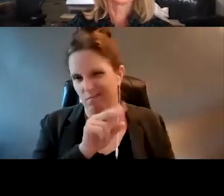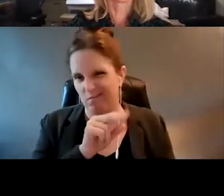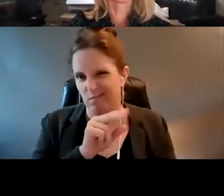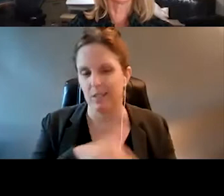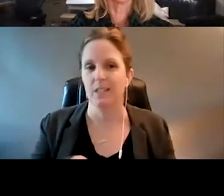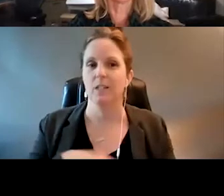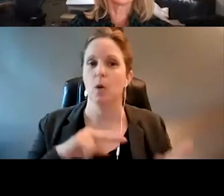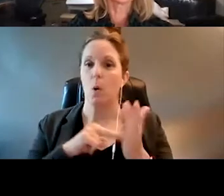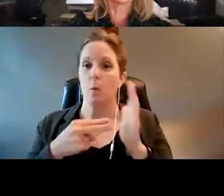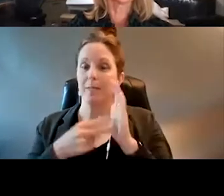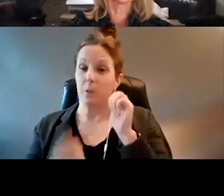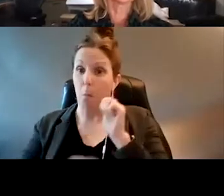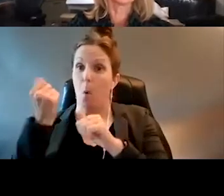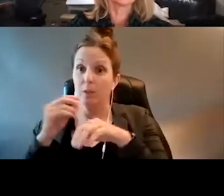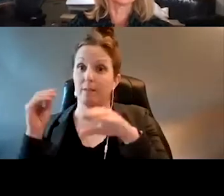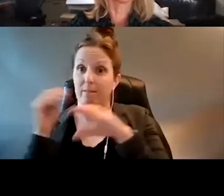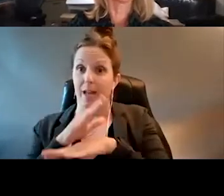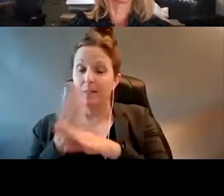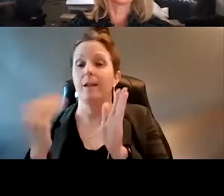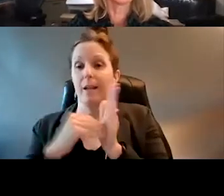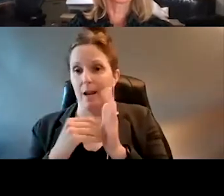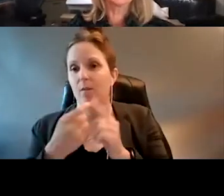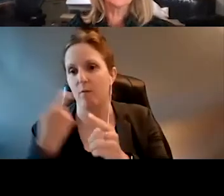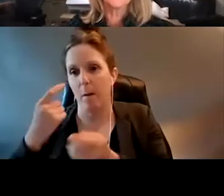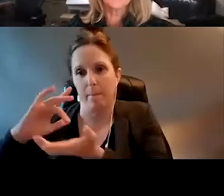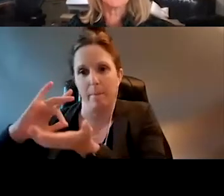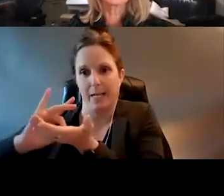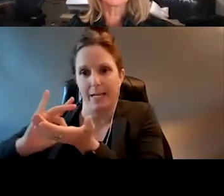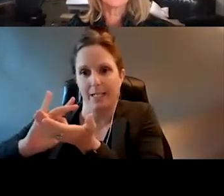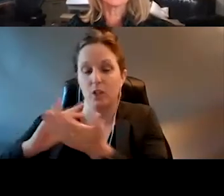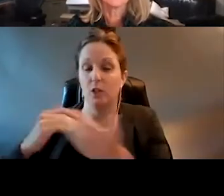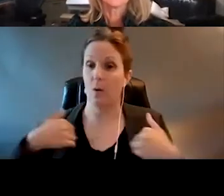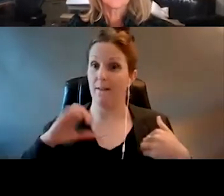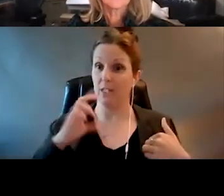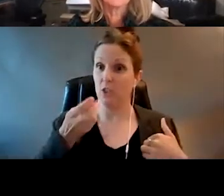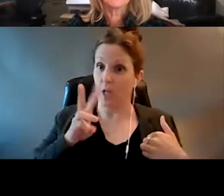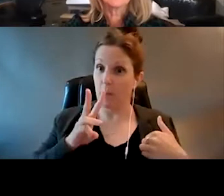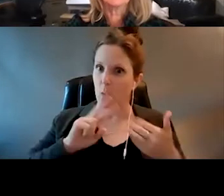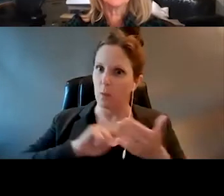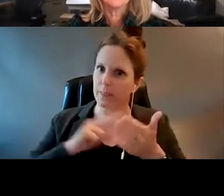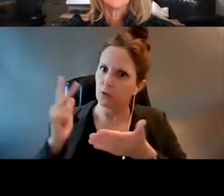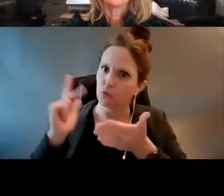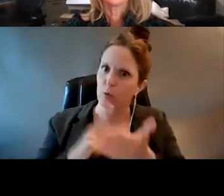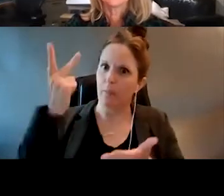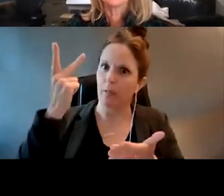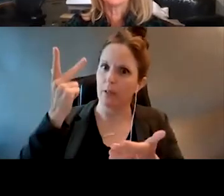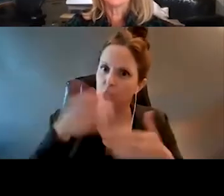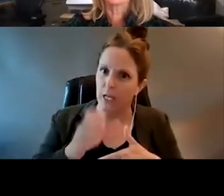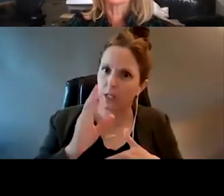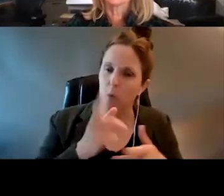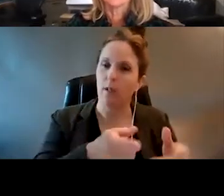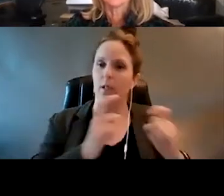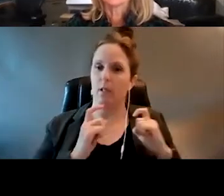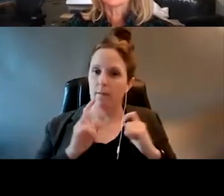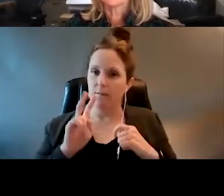we see the direct effect of the CHW on abstinence. Again, it's positive, but it's not